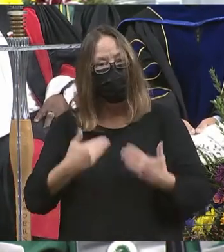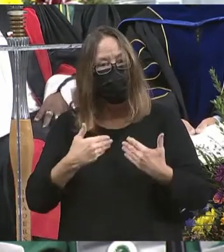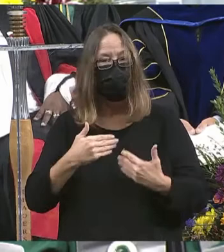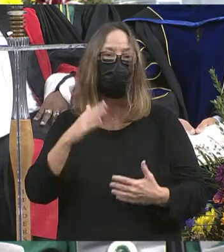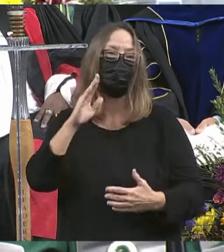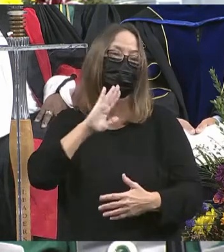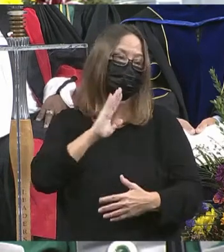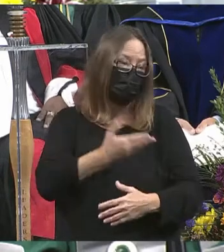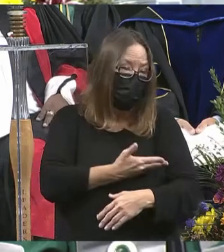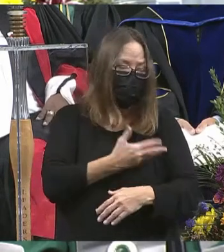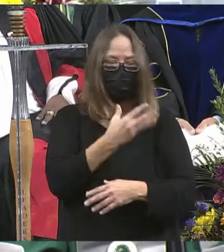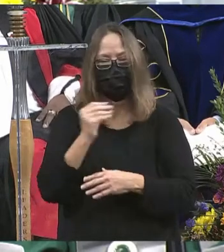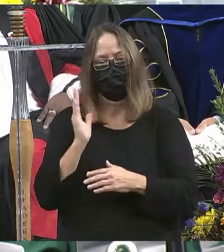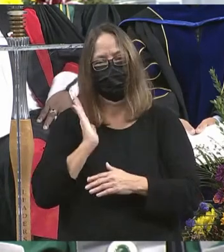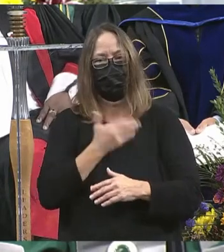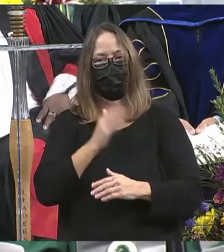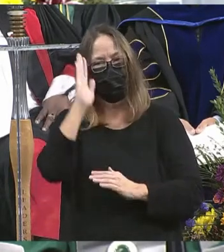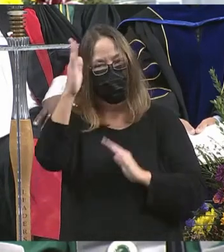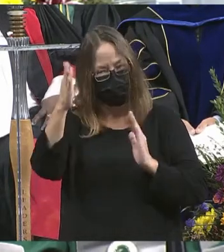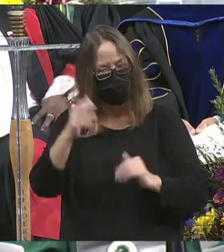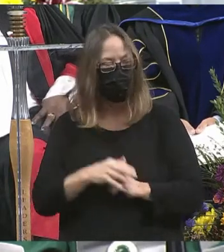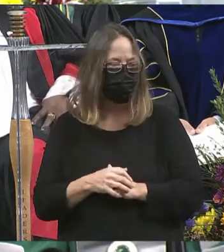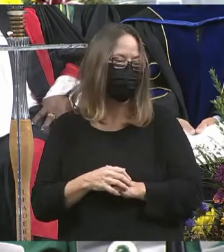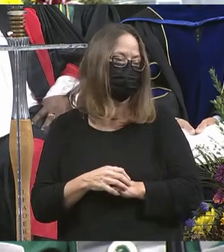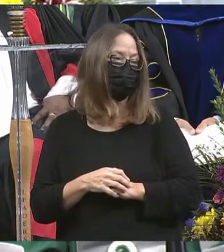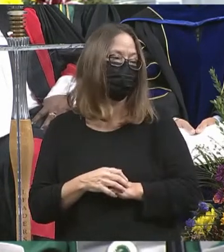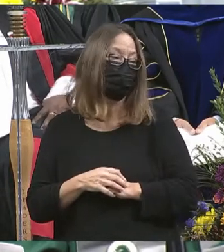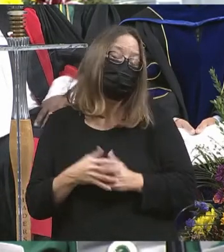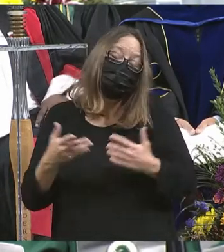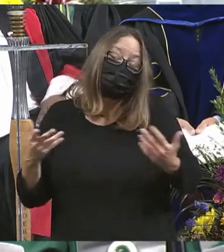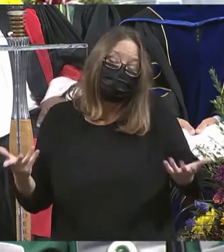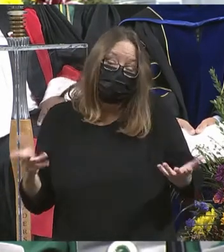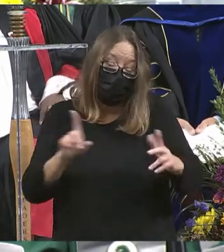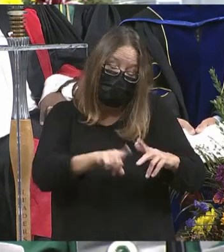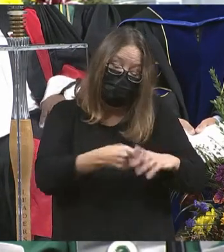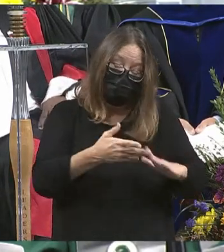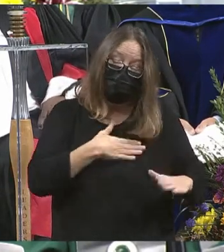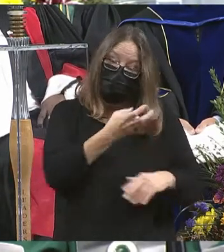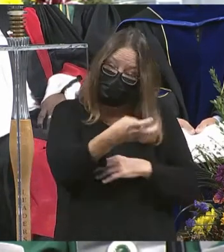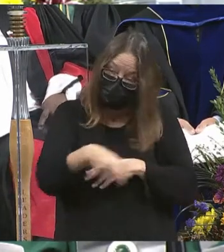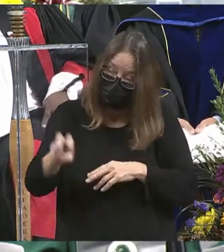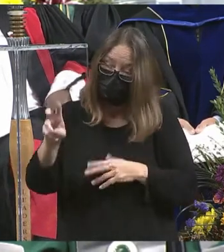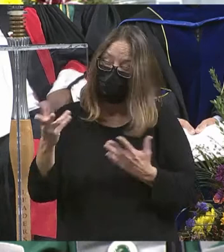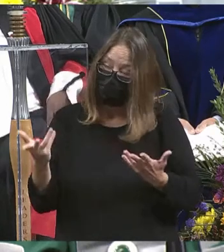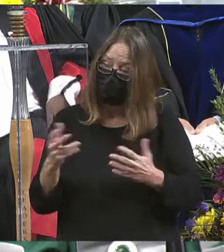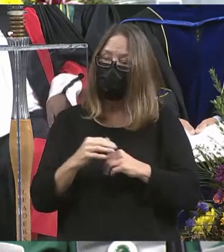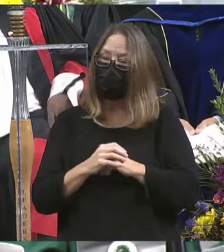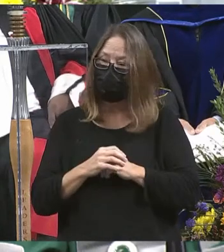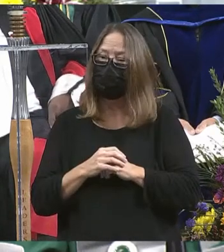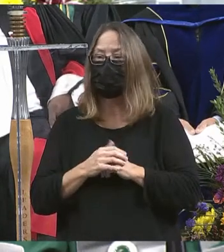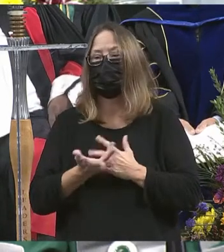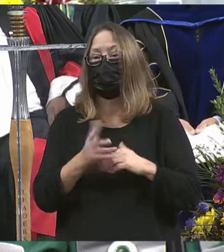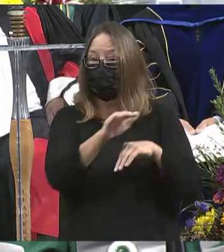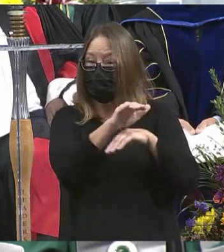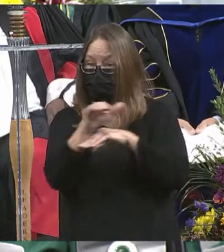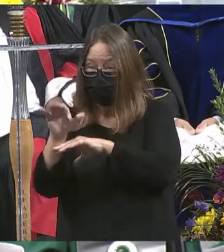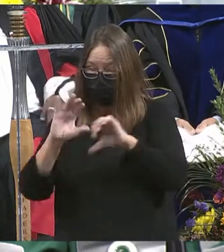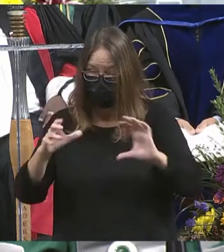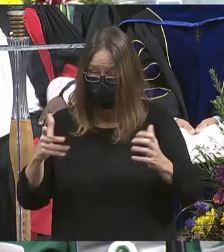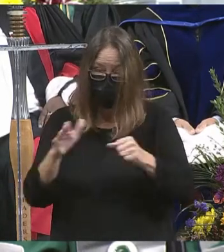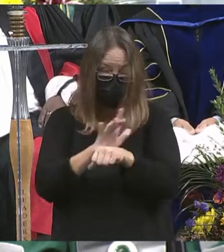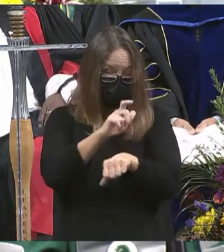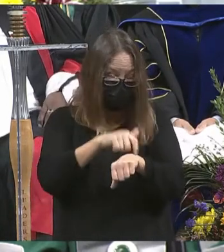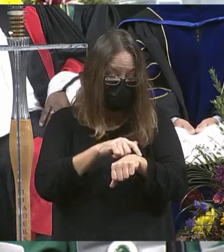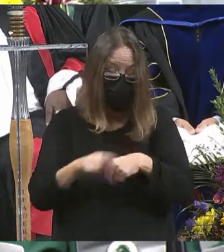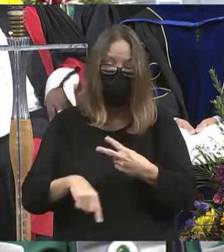my daughter, and for our futures. So that was the beginning of my journey. I was doing evening classes full